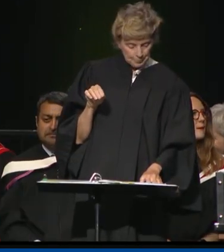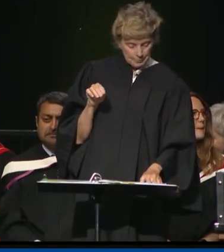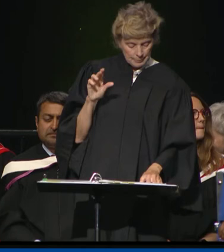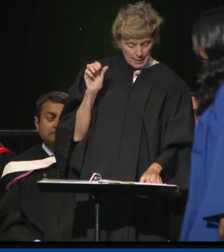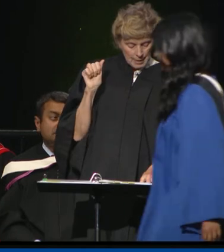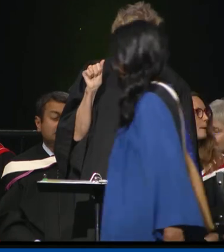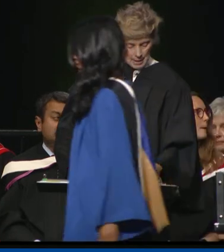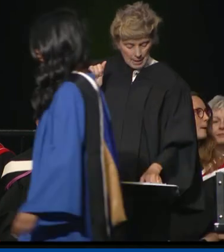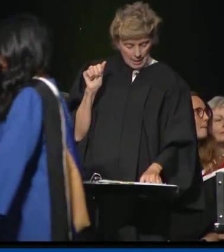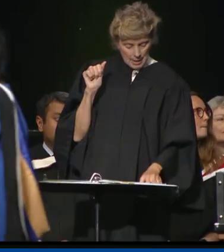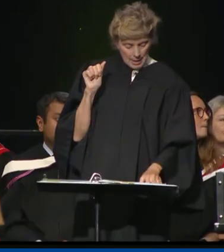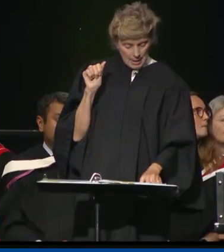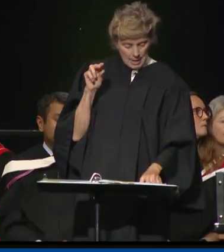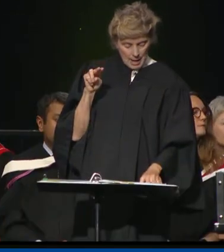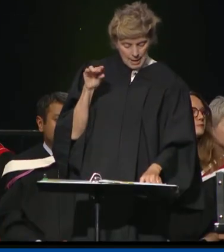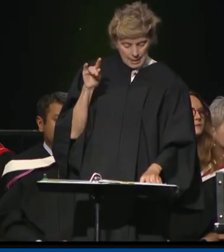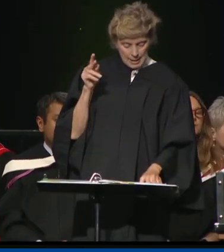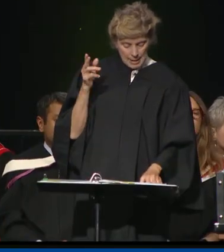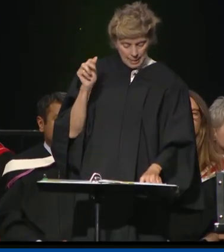Anita Thevantharan.